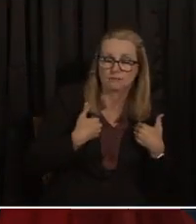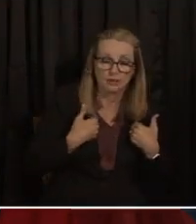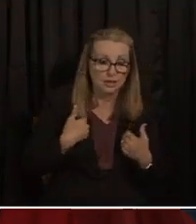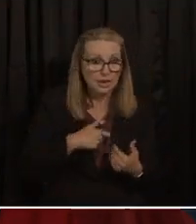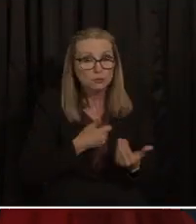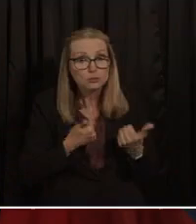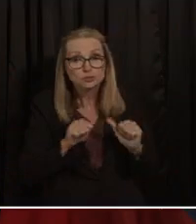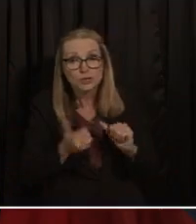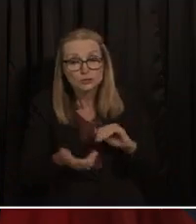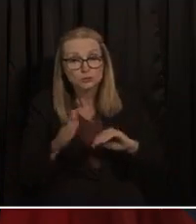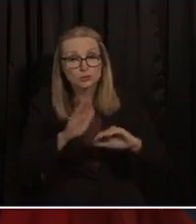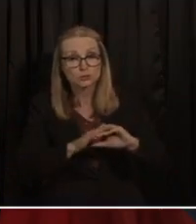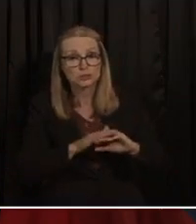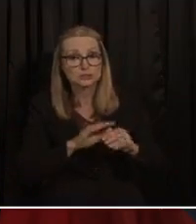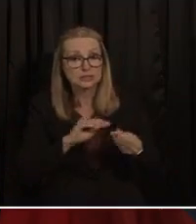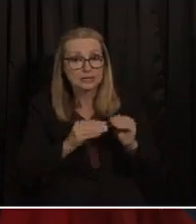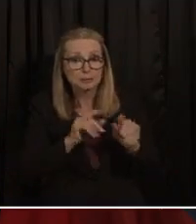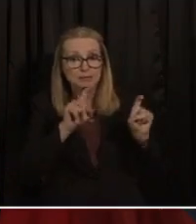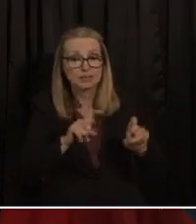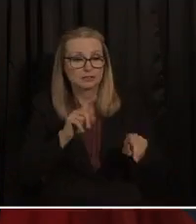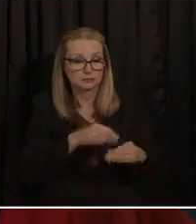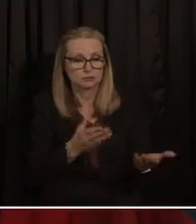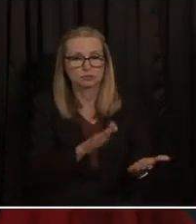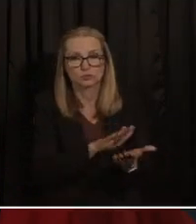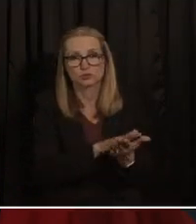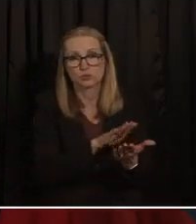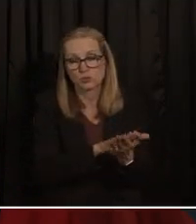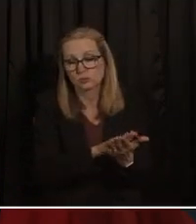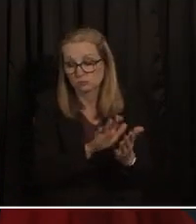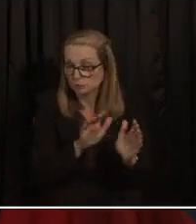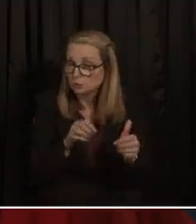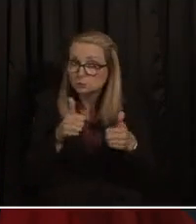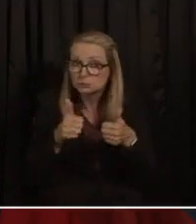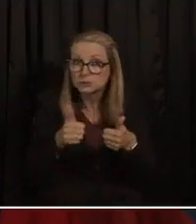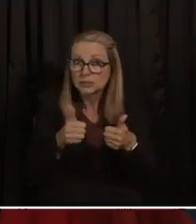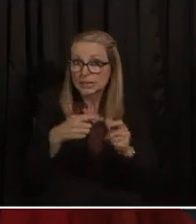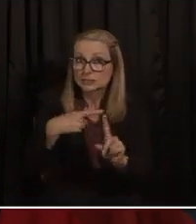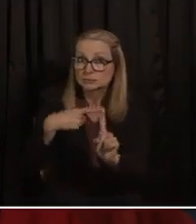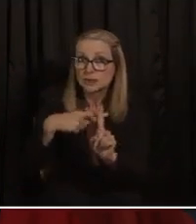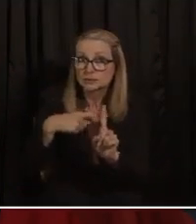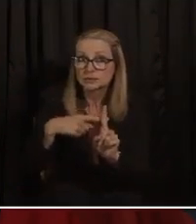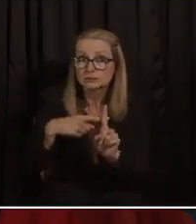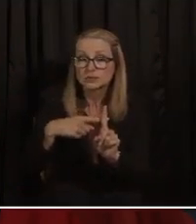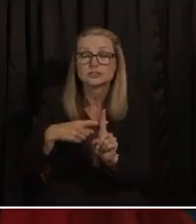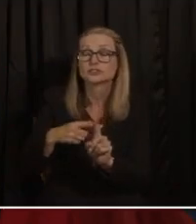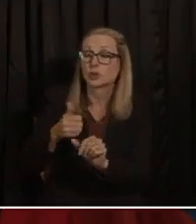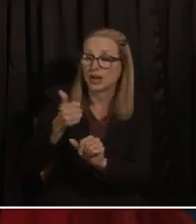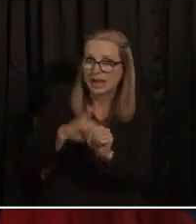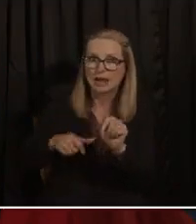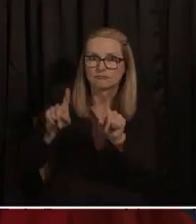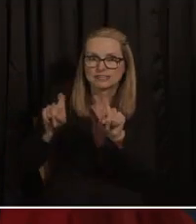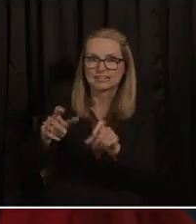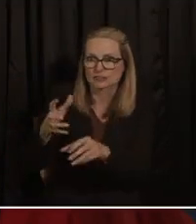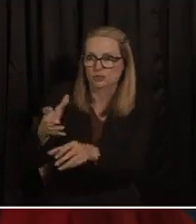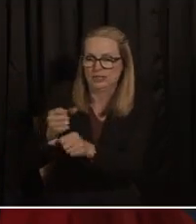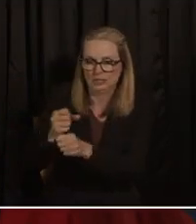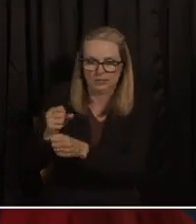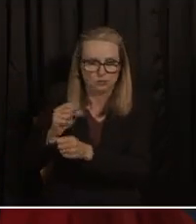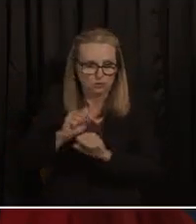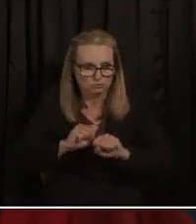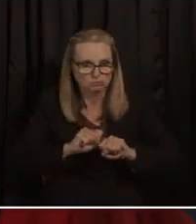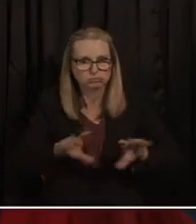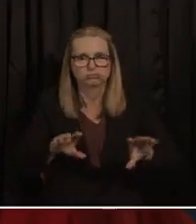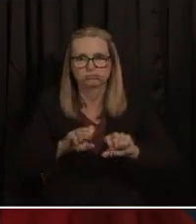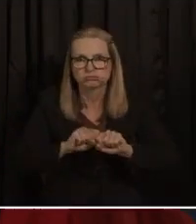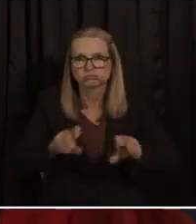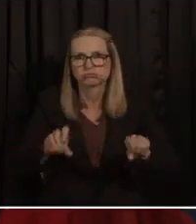our supply and capacity is far greater than demand. So this is great. It means every test we get is getting out into the field without delay, somebody who